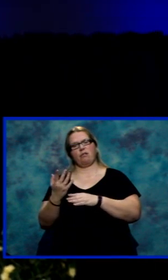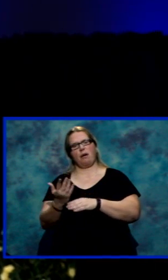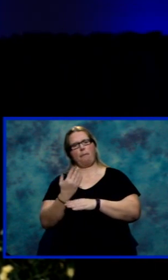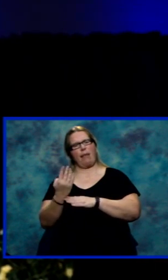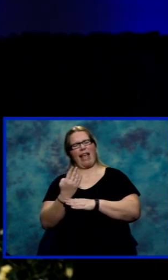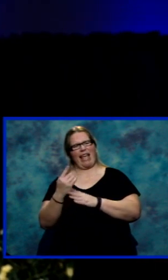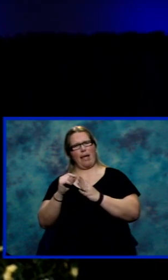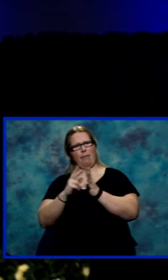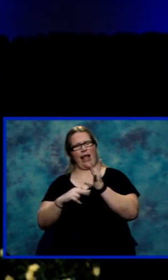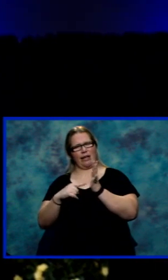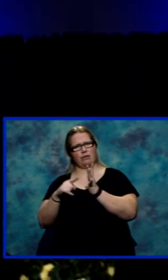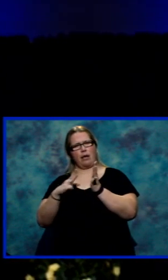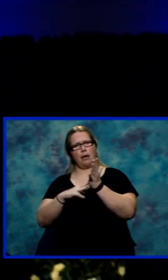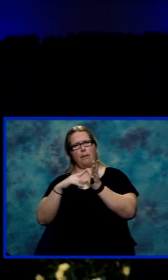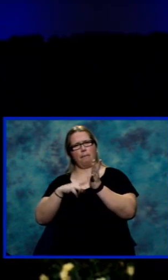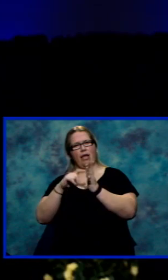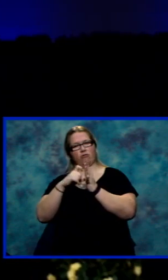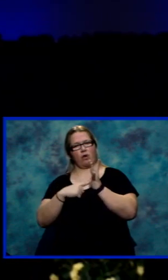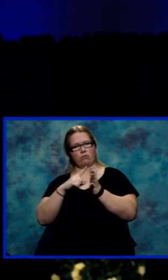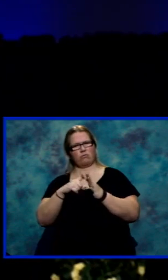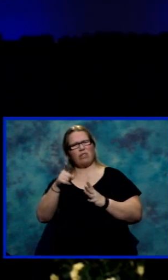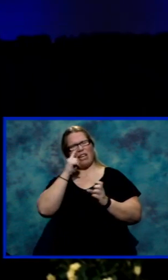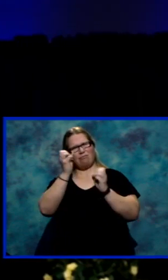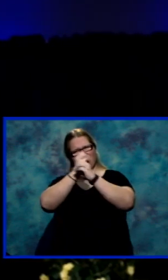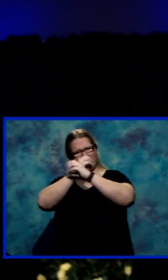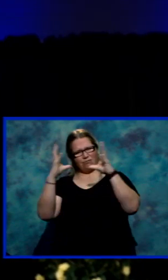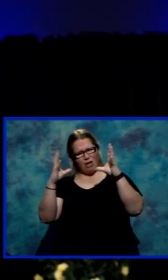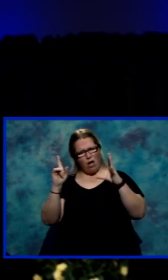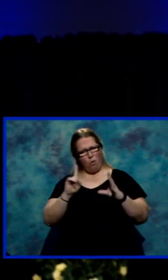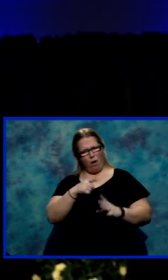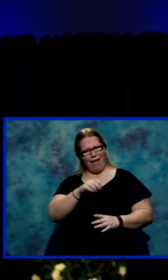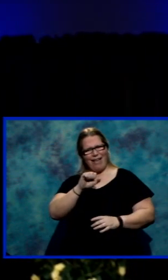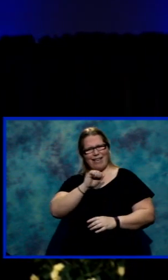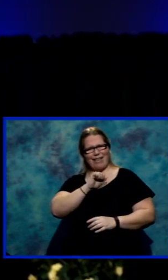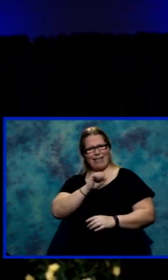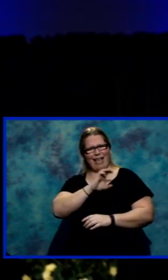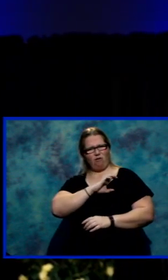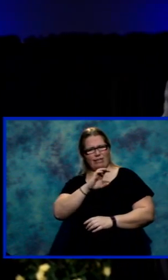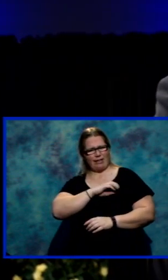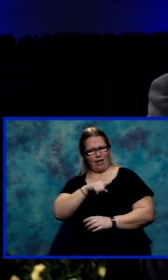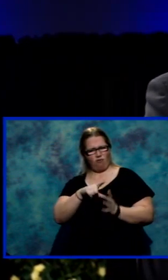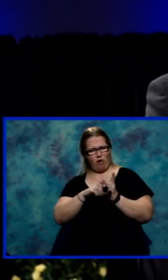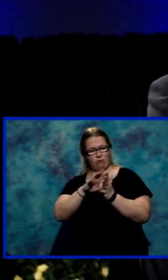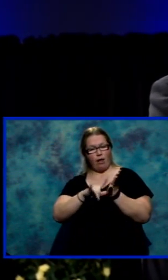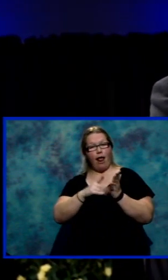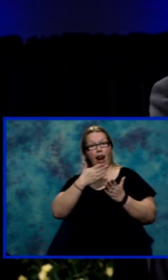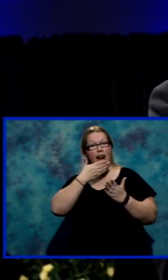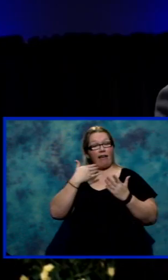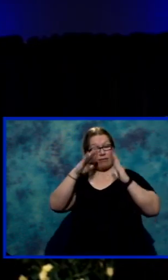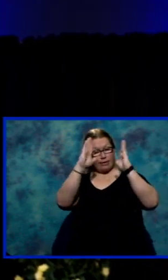starting to get a picture of the kind of character that Rachel had? Lovely on the